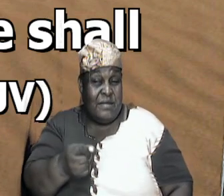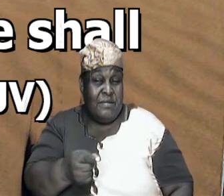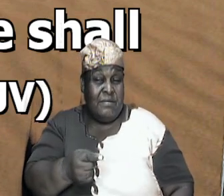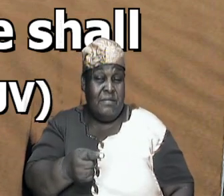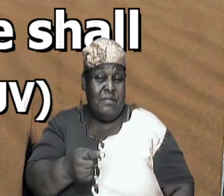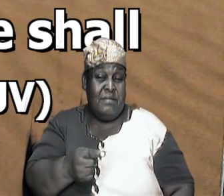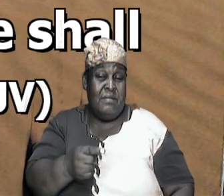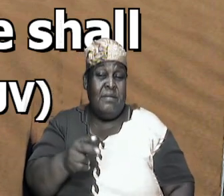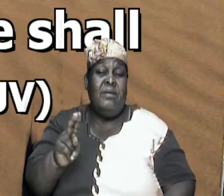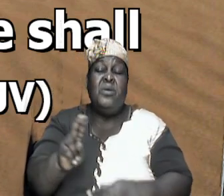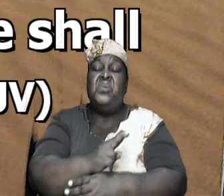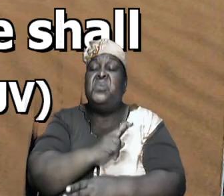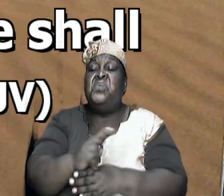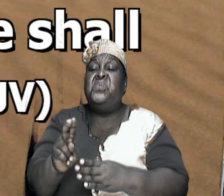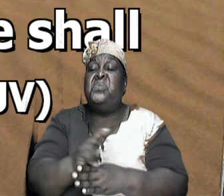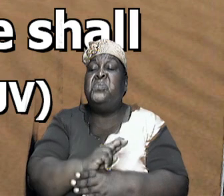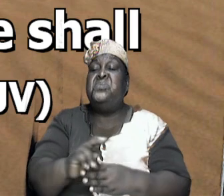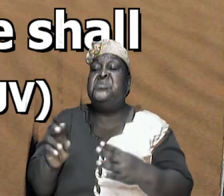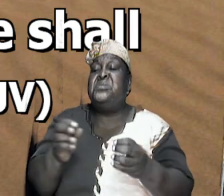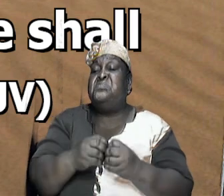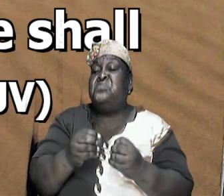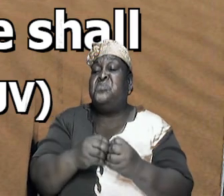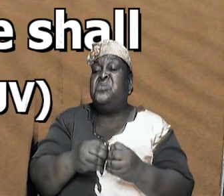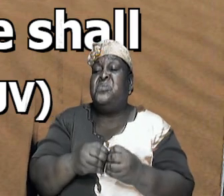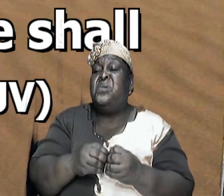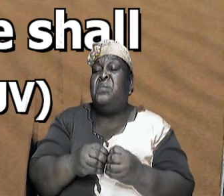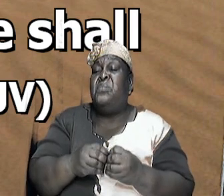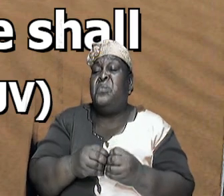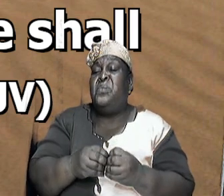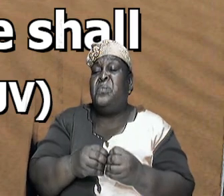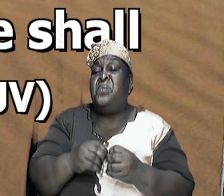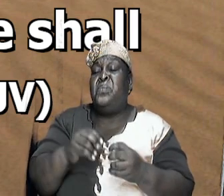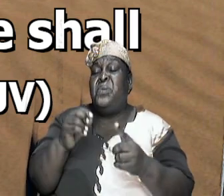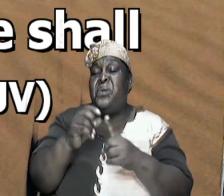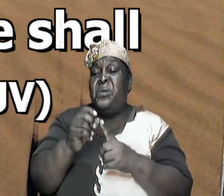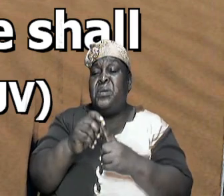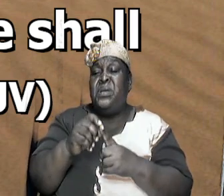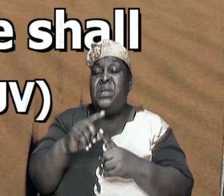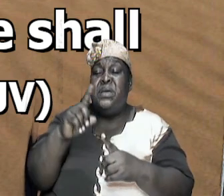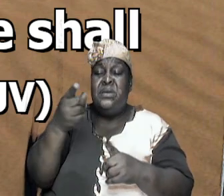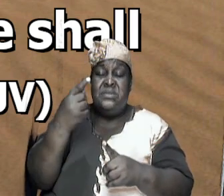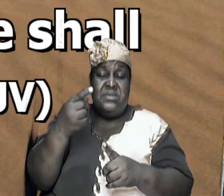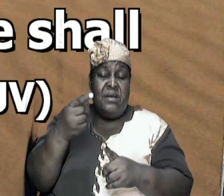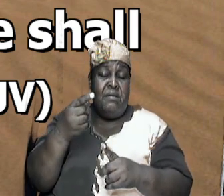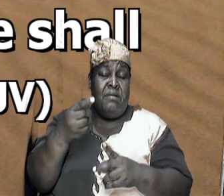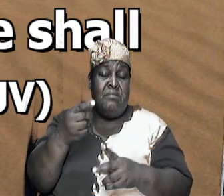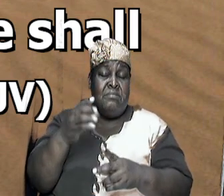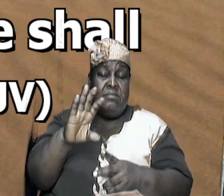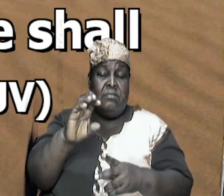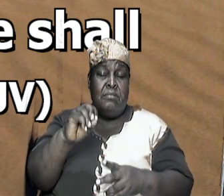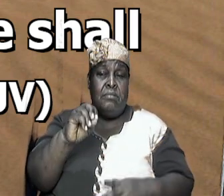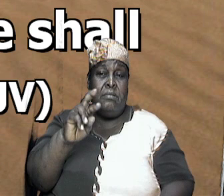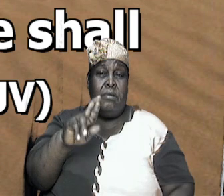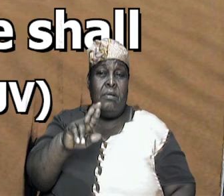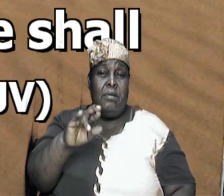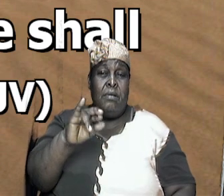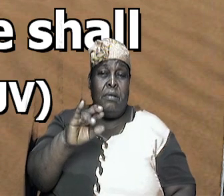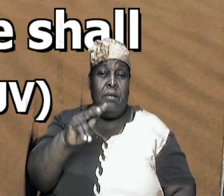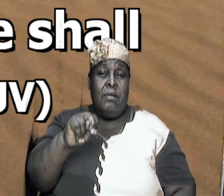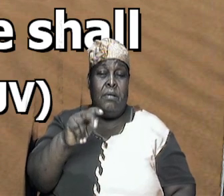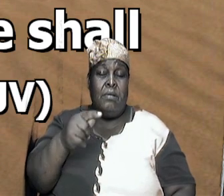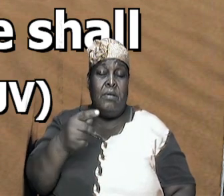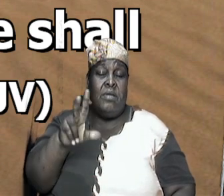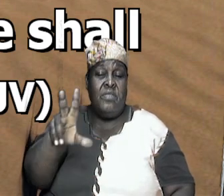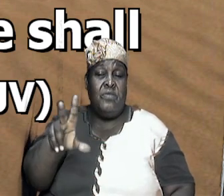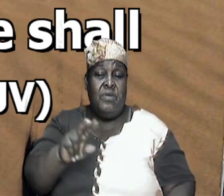using some different, a more elegant term, in 2 Corinthians 3 and verse